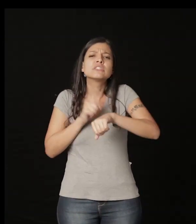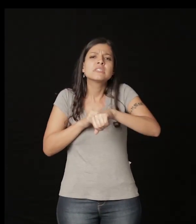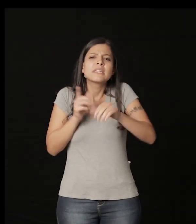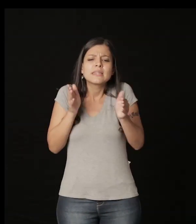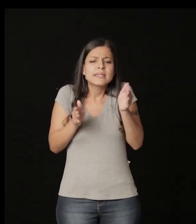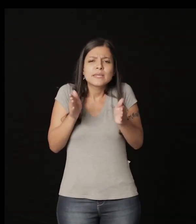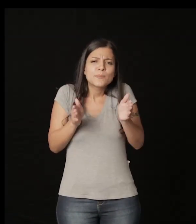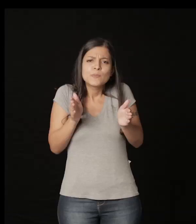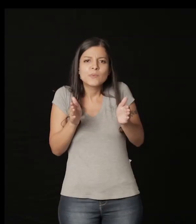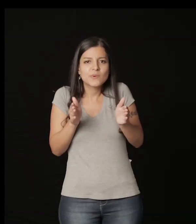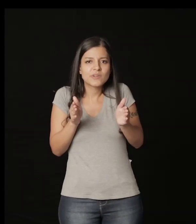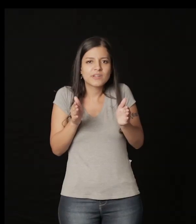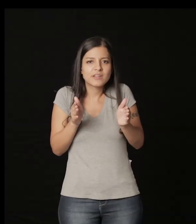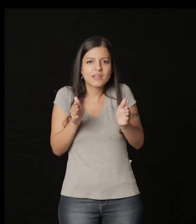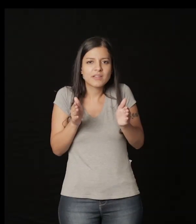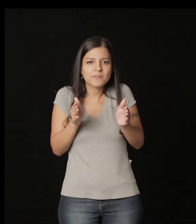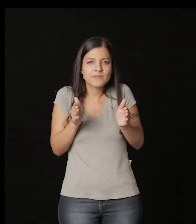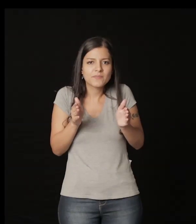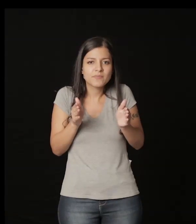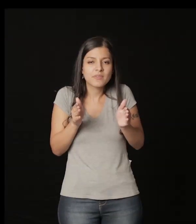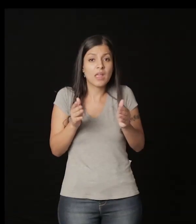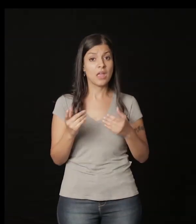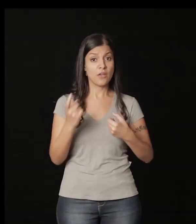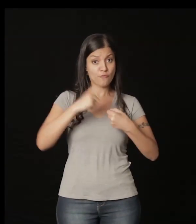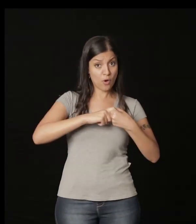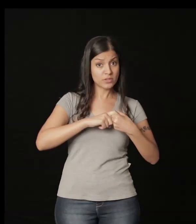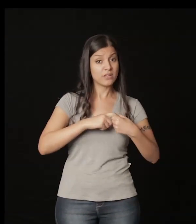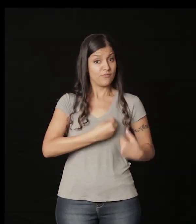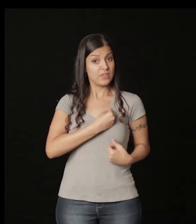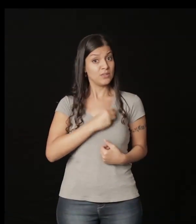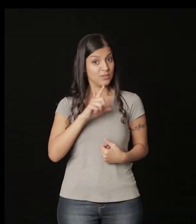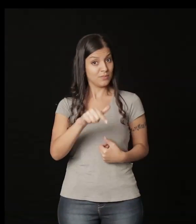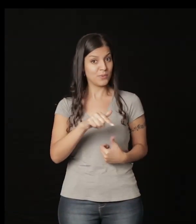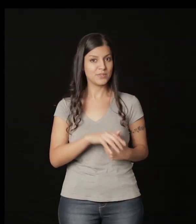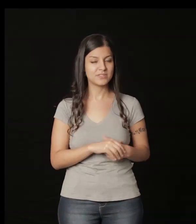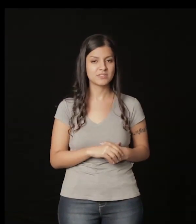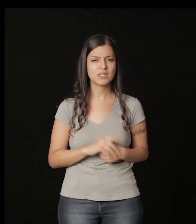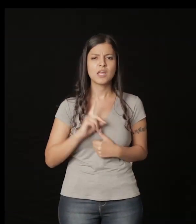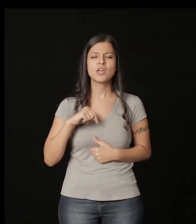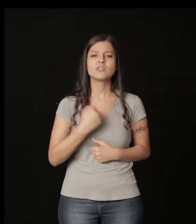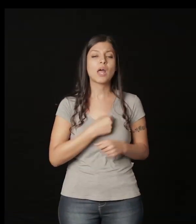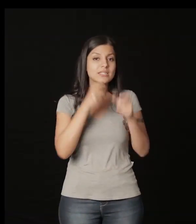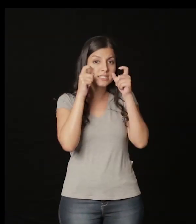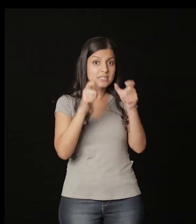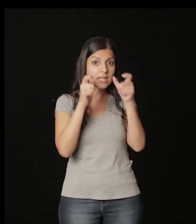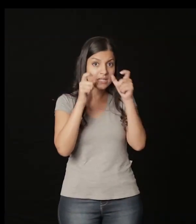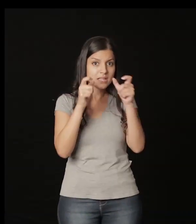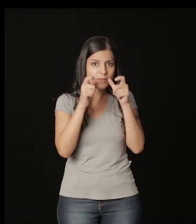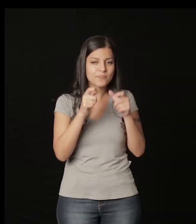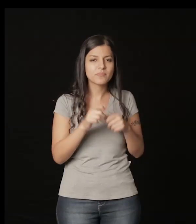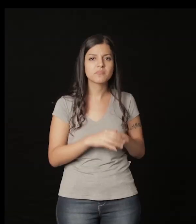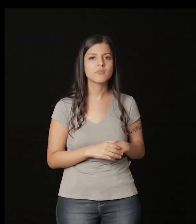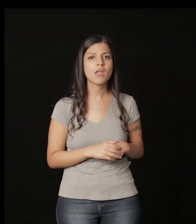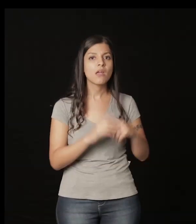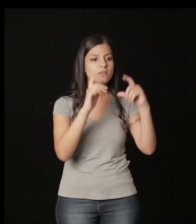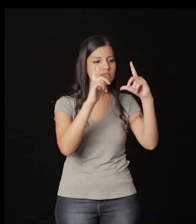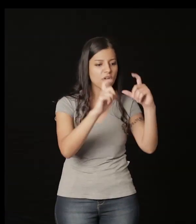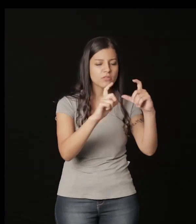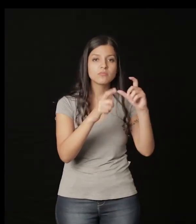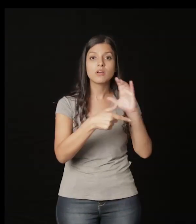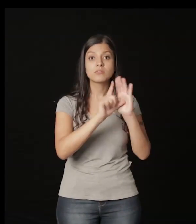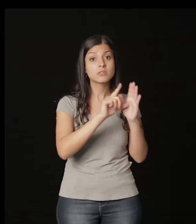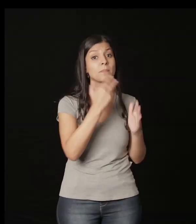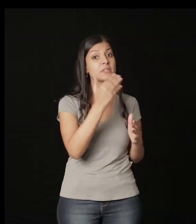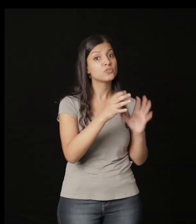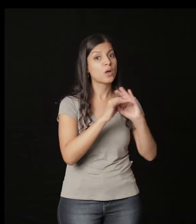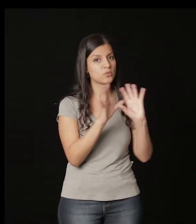And what we were interested, I mean, you know, we spent a lot of time trying to get permission to do this.